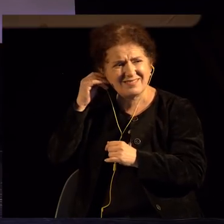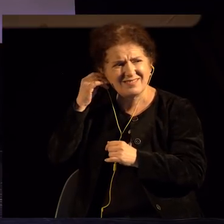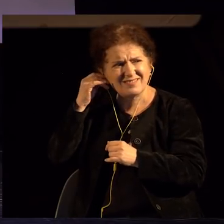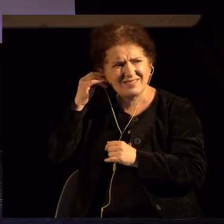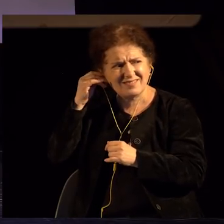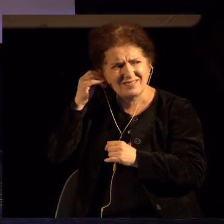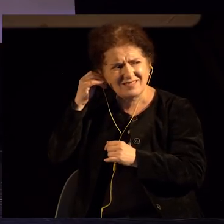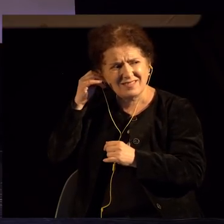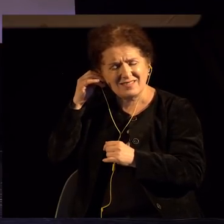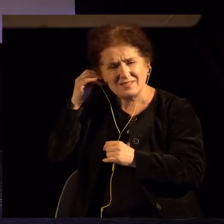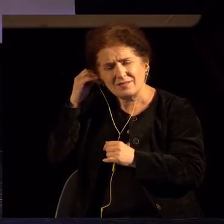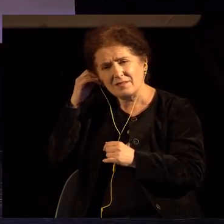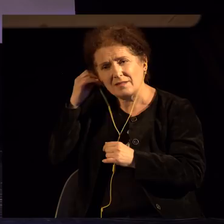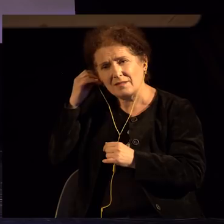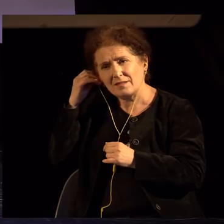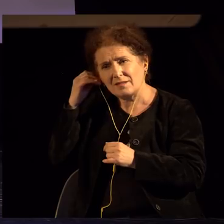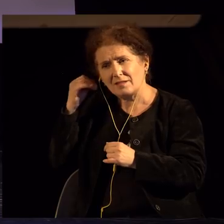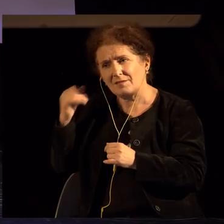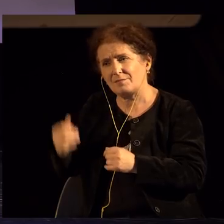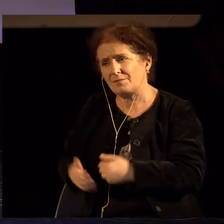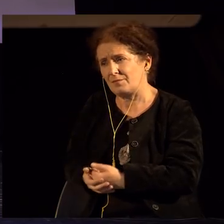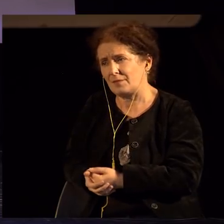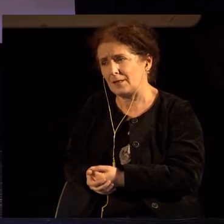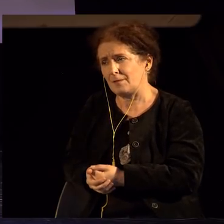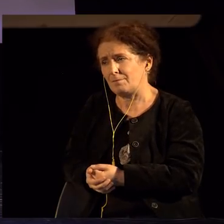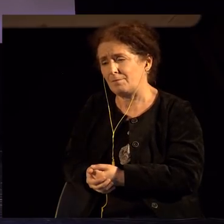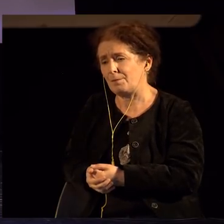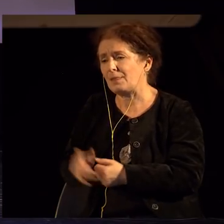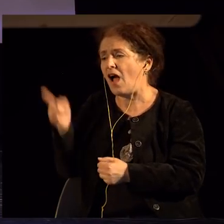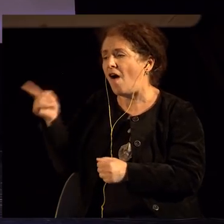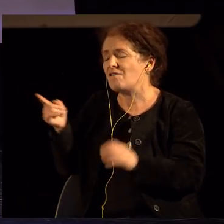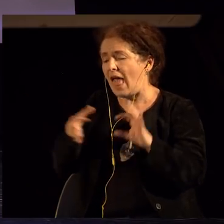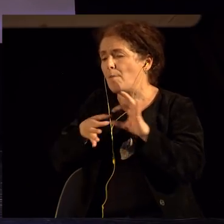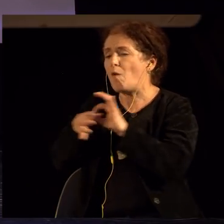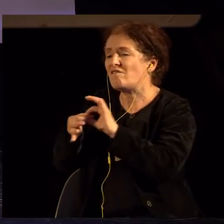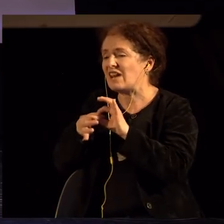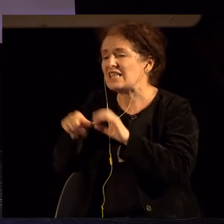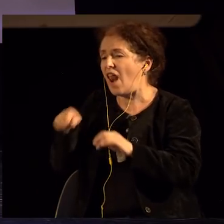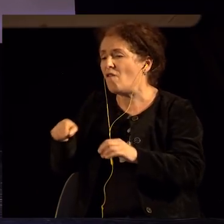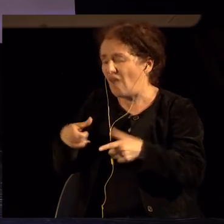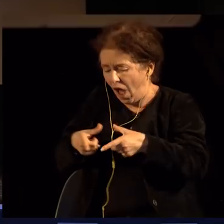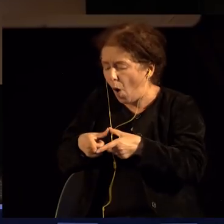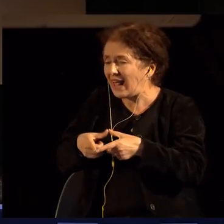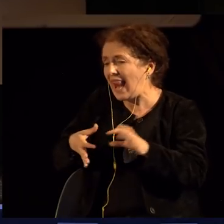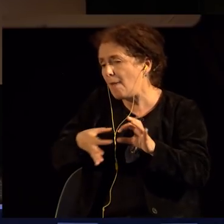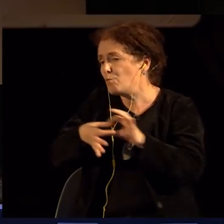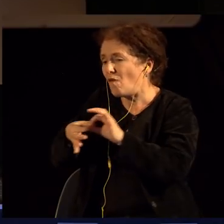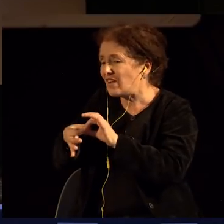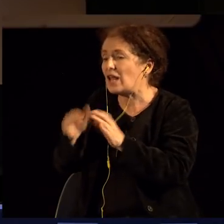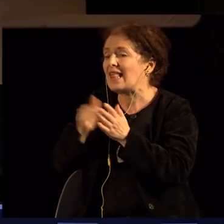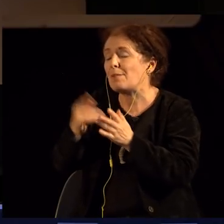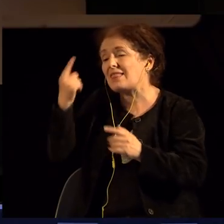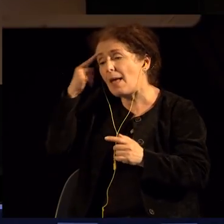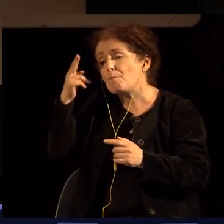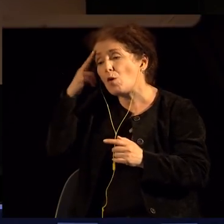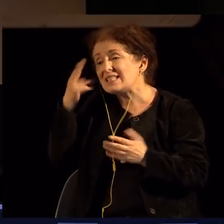of these organs, right? What sex should be. These are usually seen as opposites. This